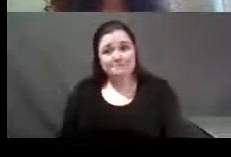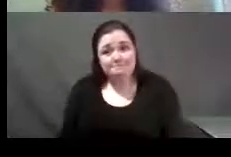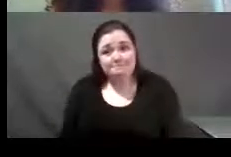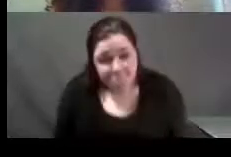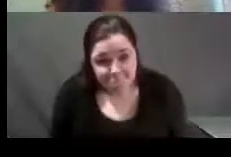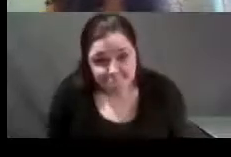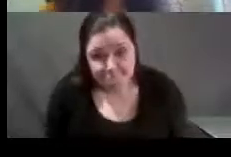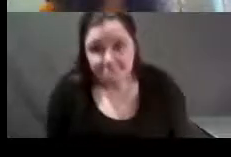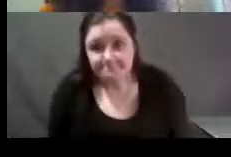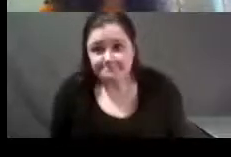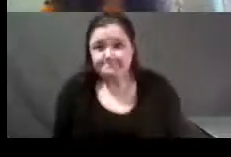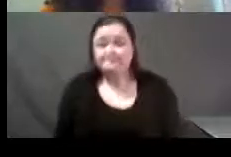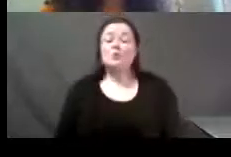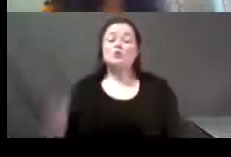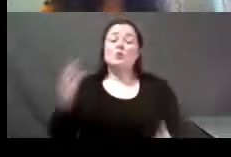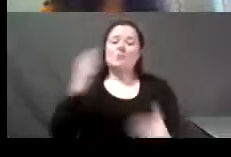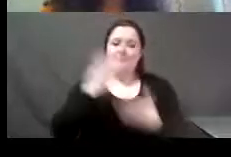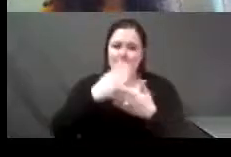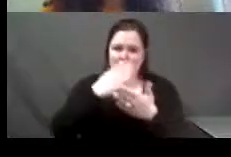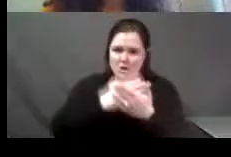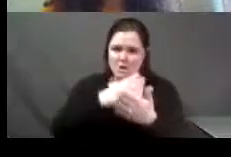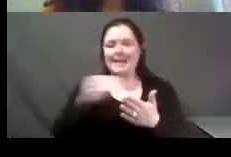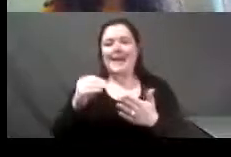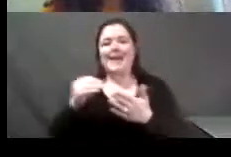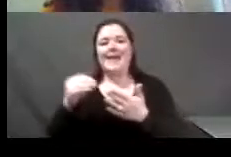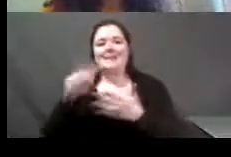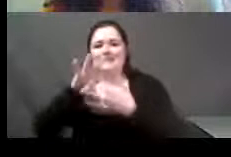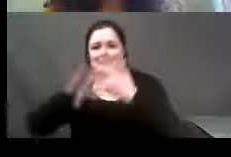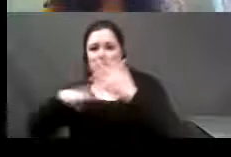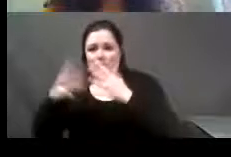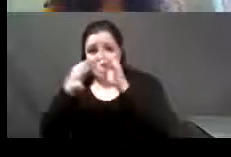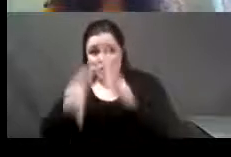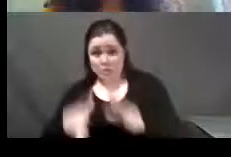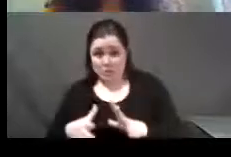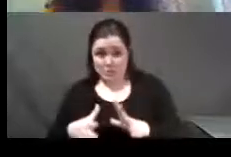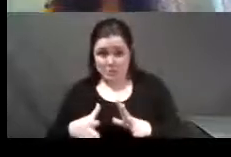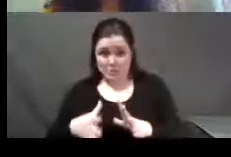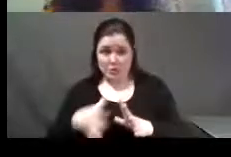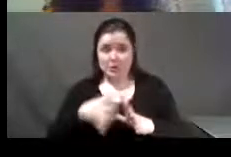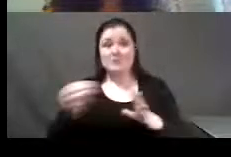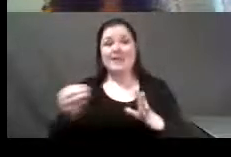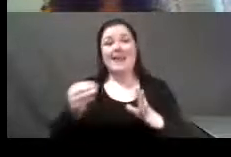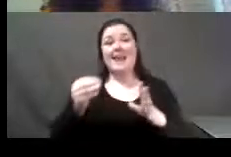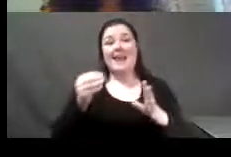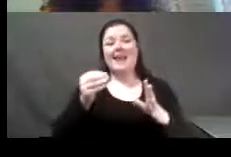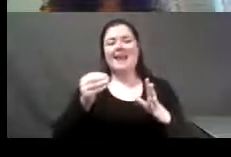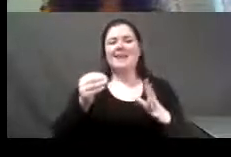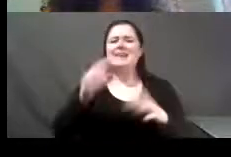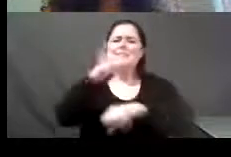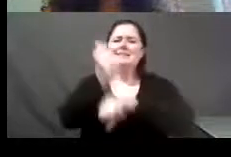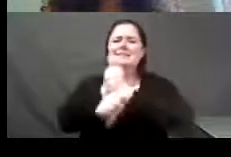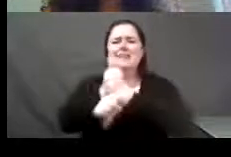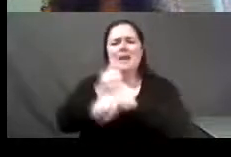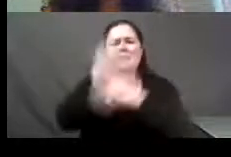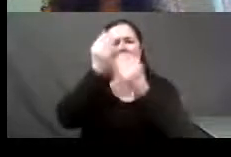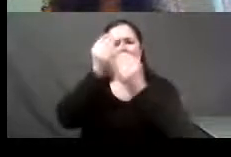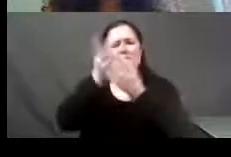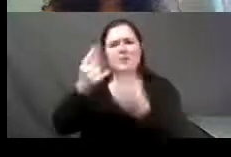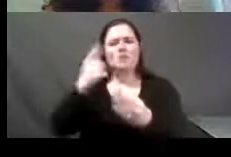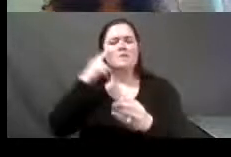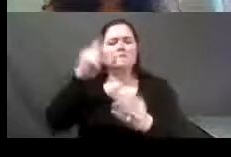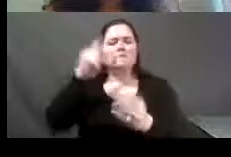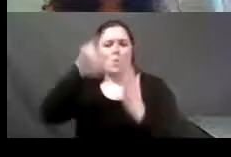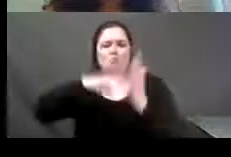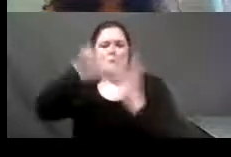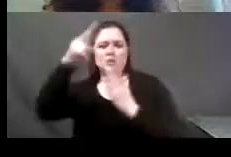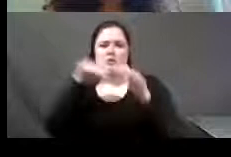Besides budgeting and scheduling interpreters, spread information format screen readers can access. I tend to try to